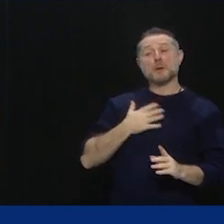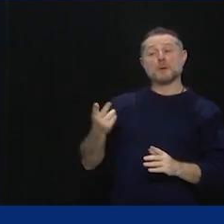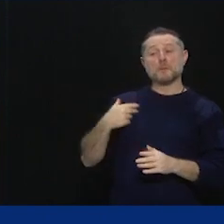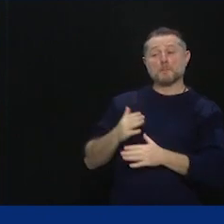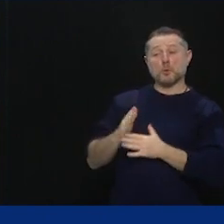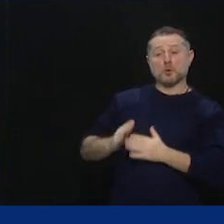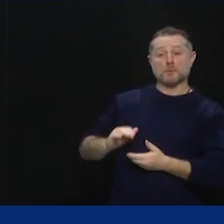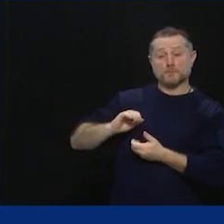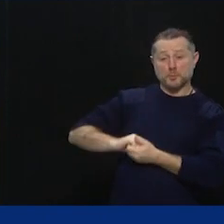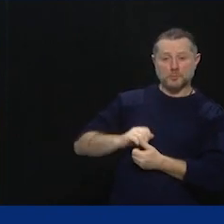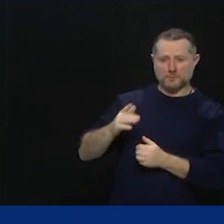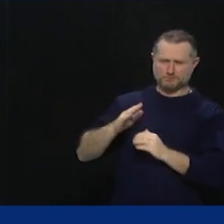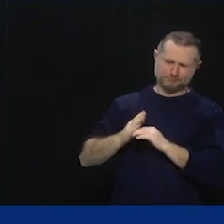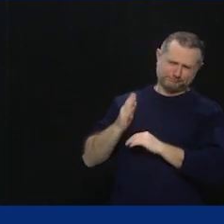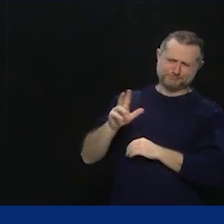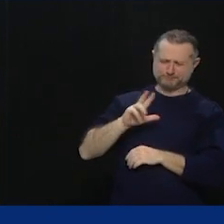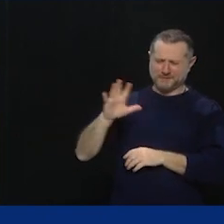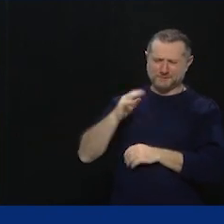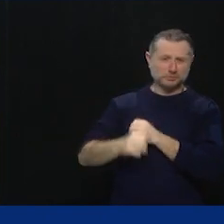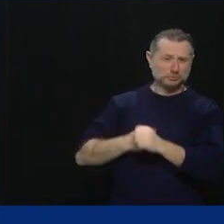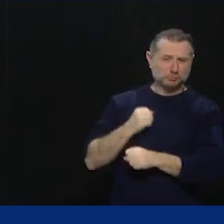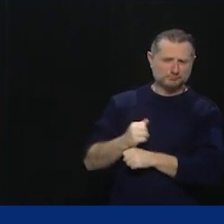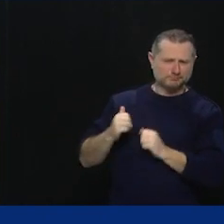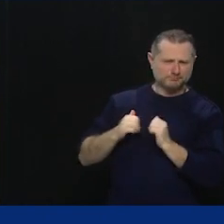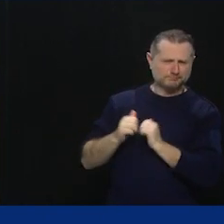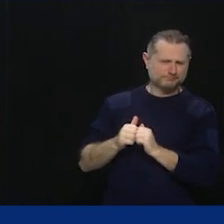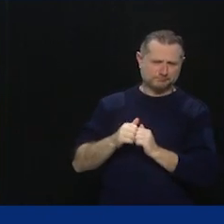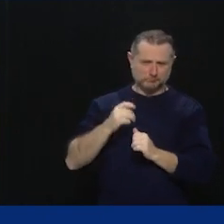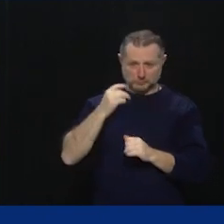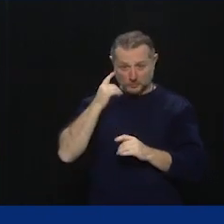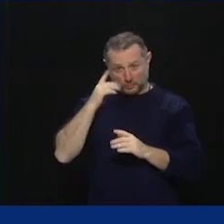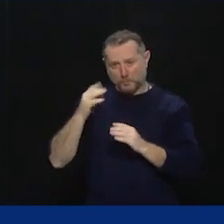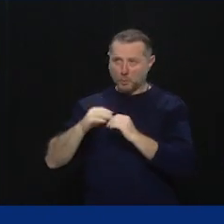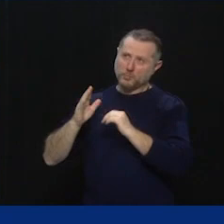and my brother for even longer than that, Jim Coughlin.